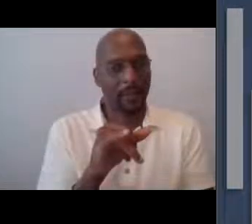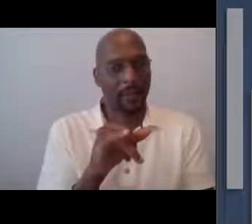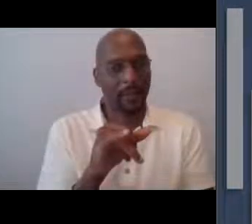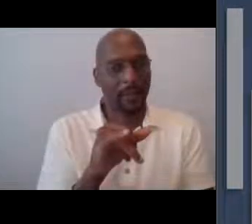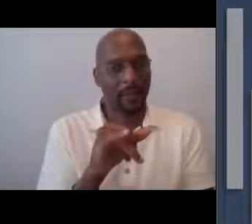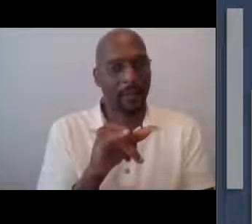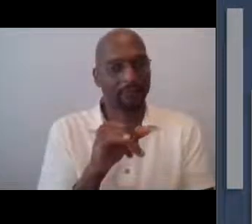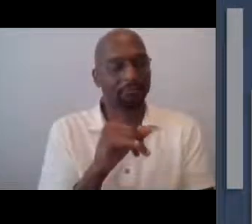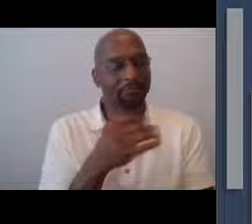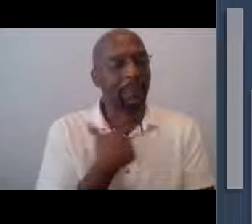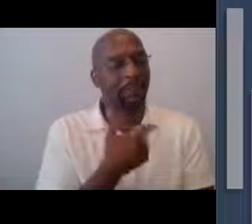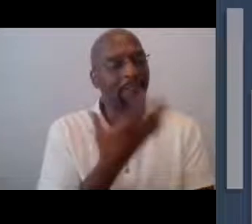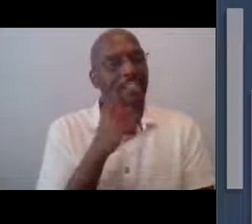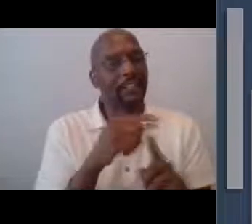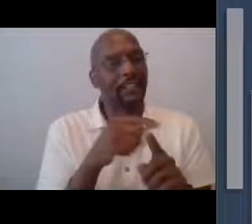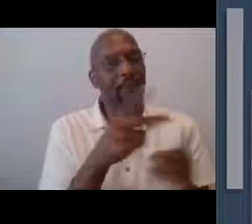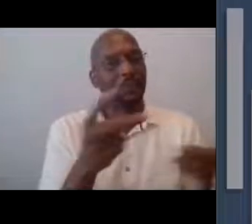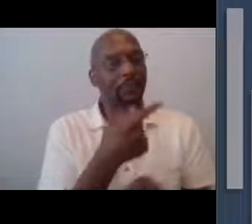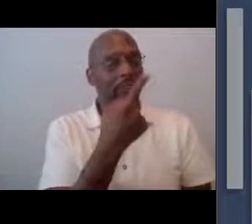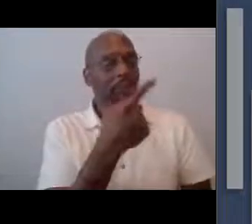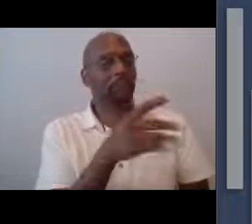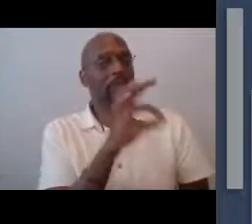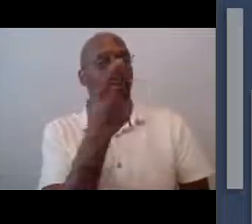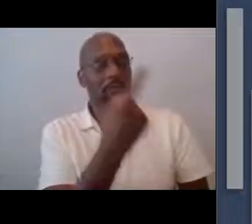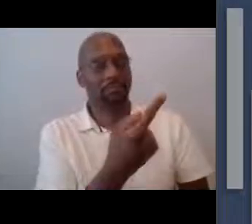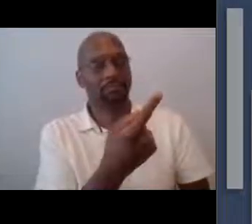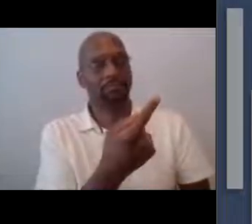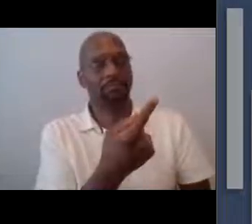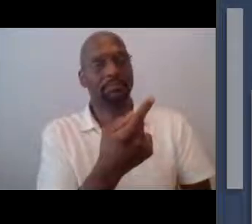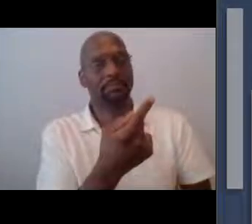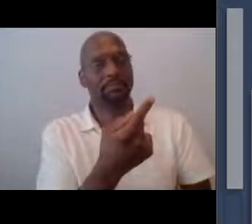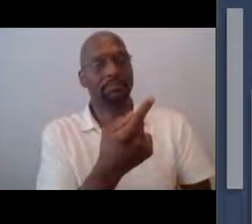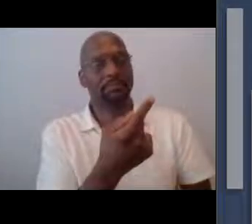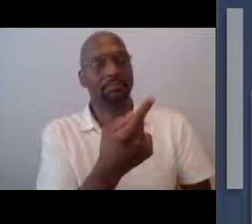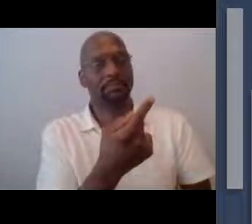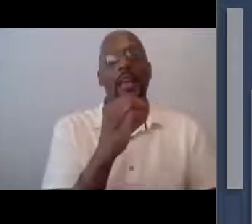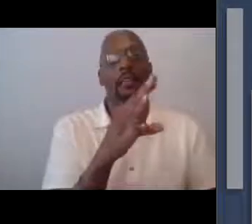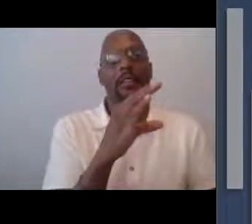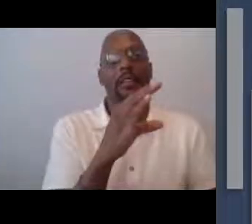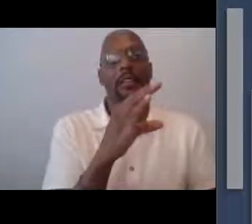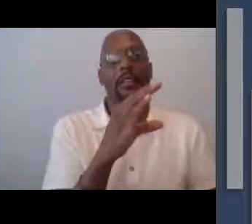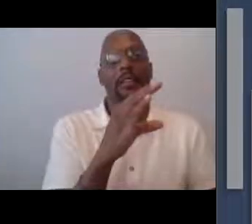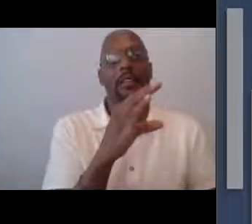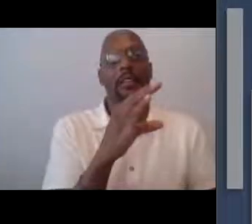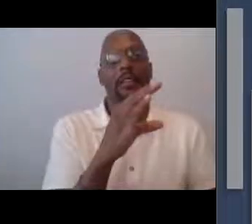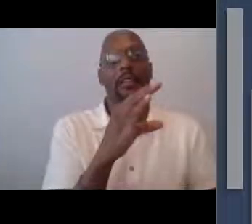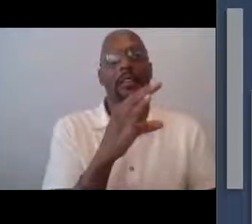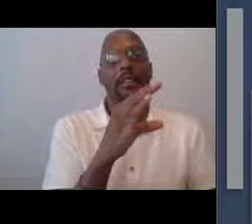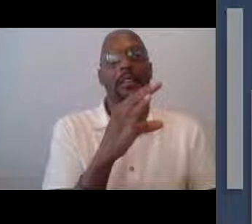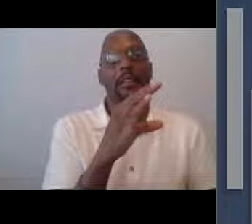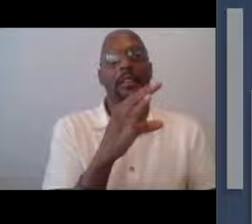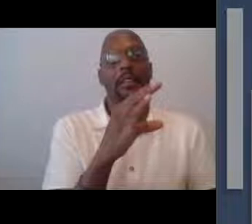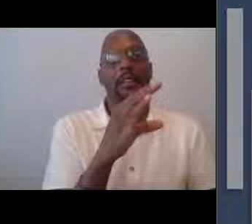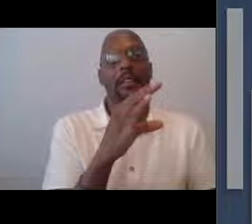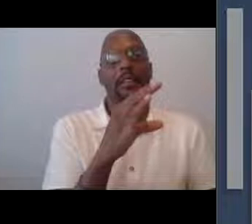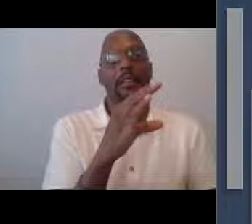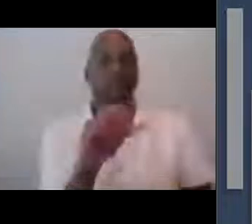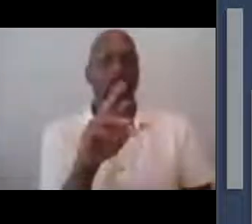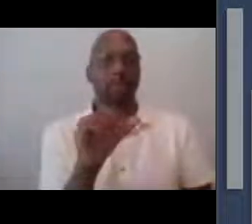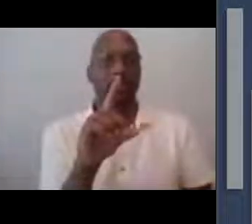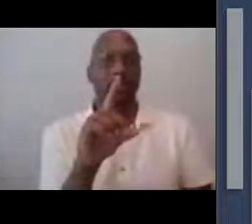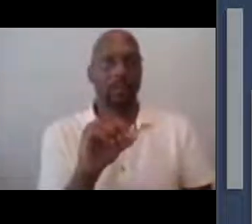positions. And then he was the CEO at Delaware DOT, Colorado DOT,